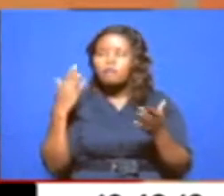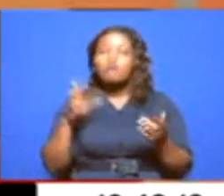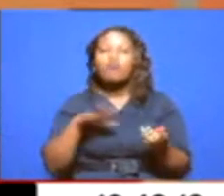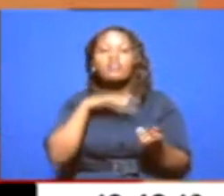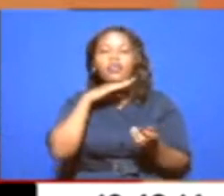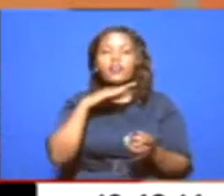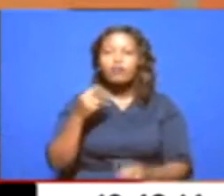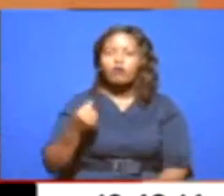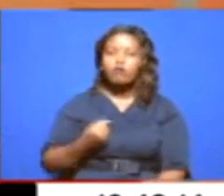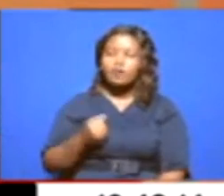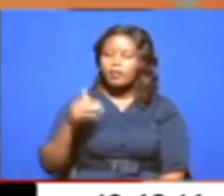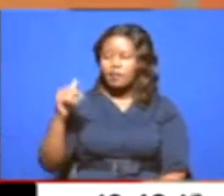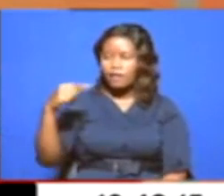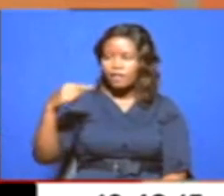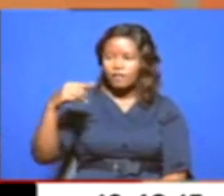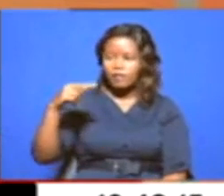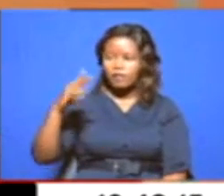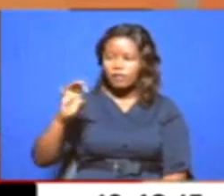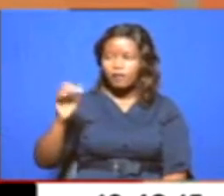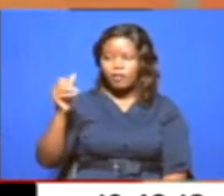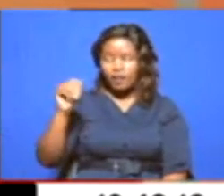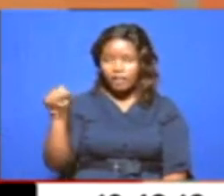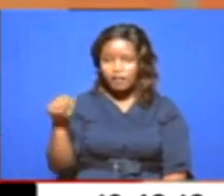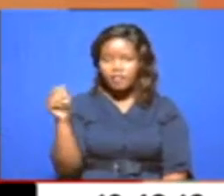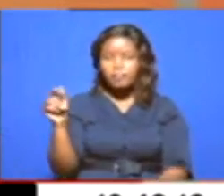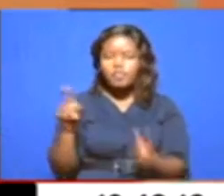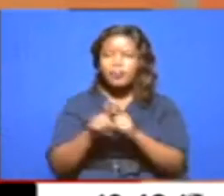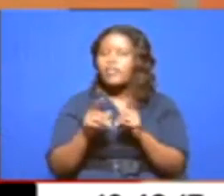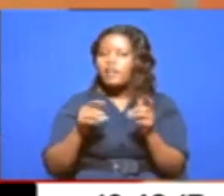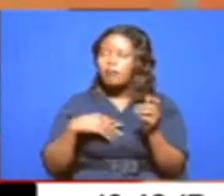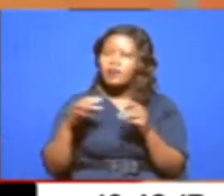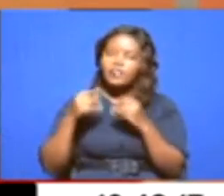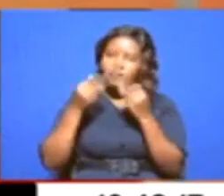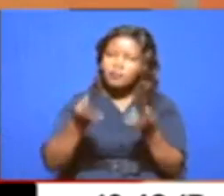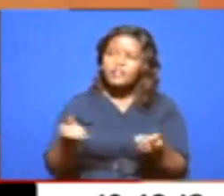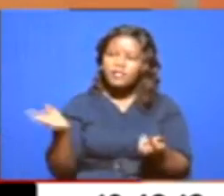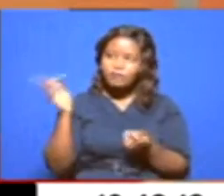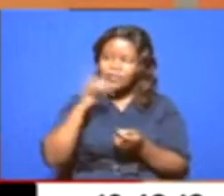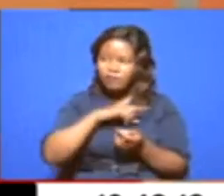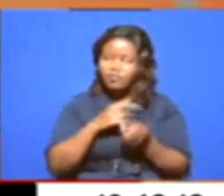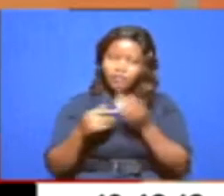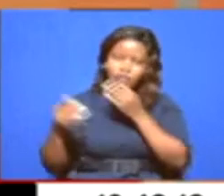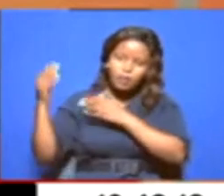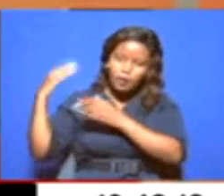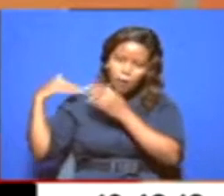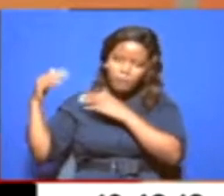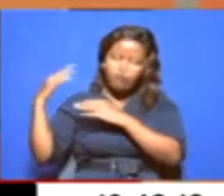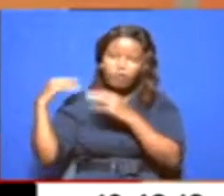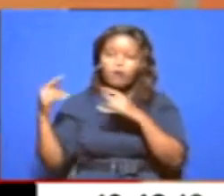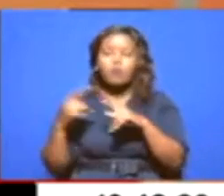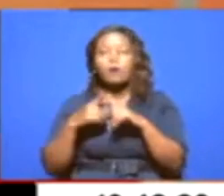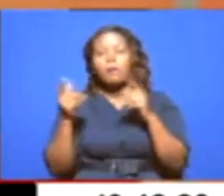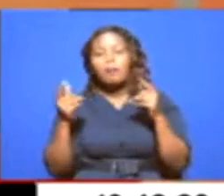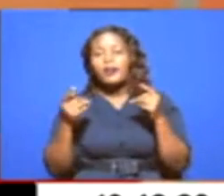we had already assigned the name to that, to the event before that. But then the leadership of